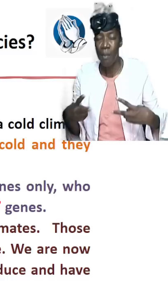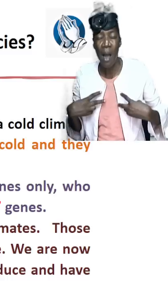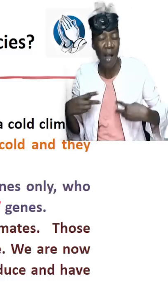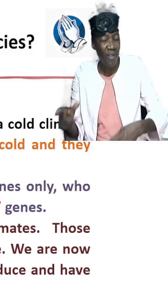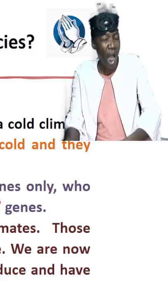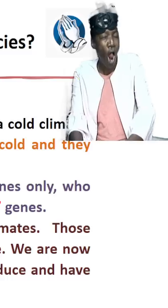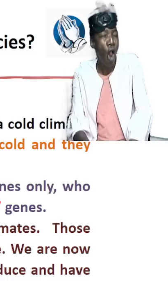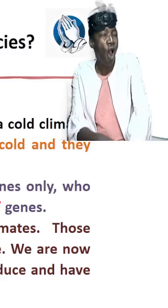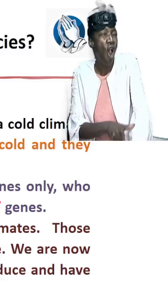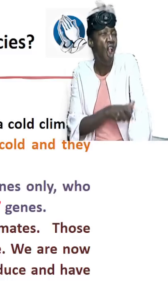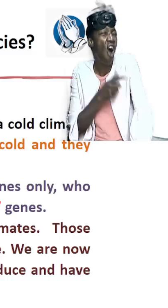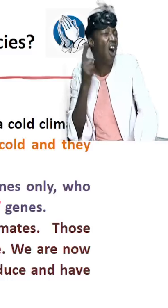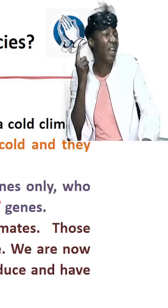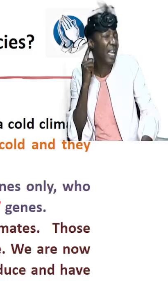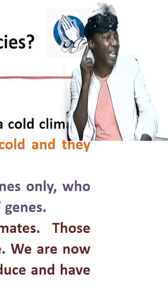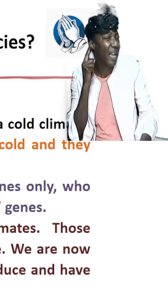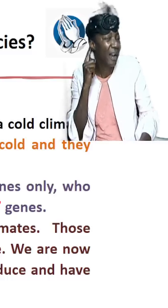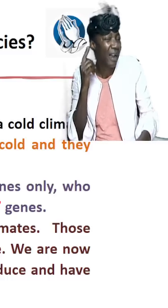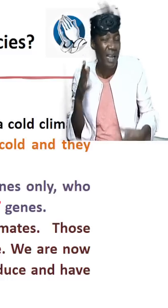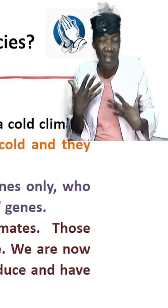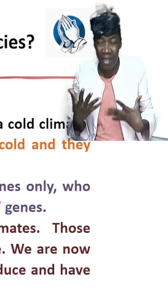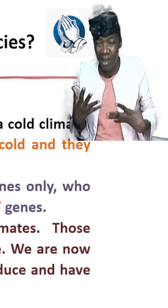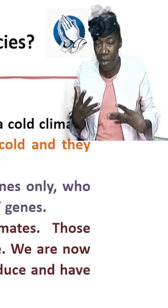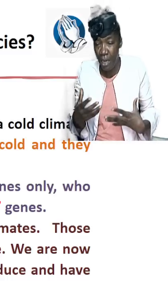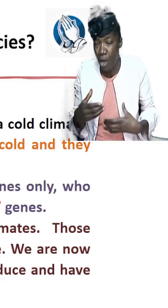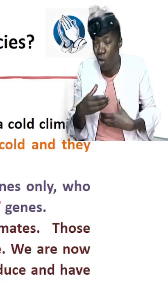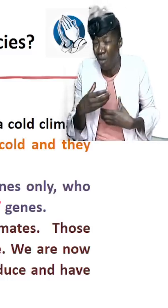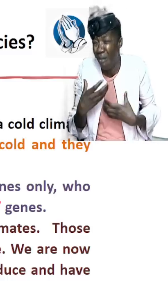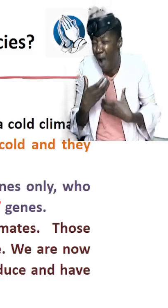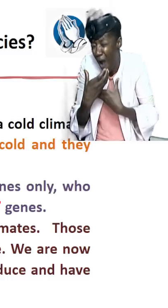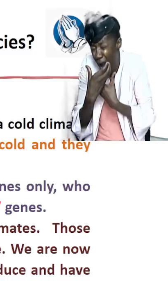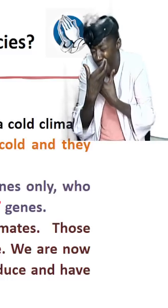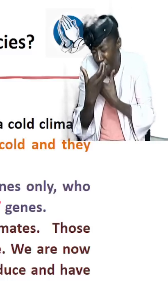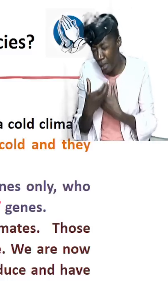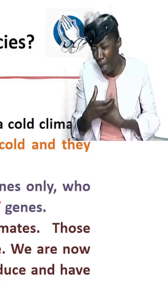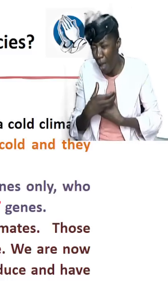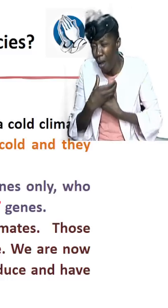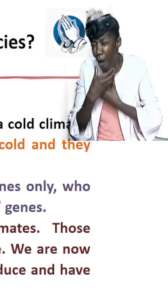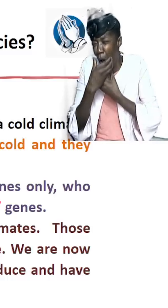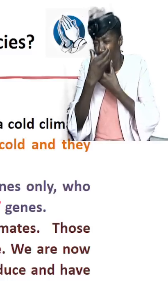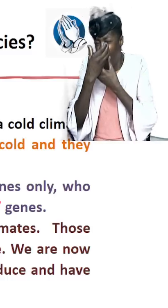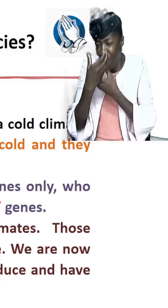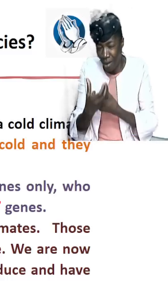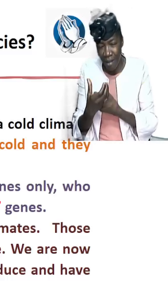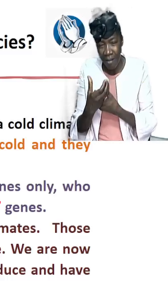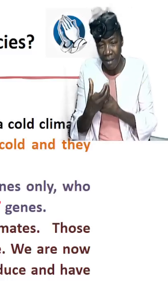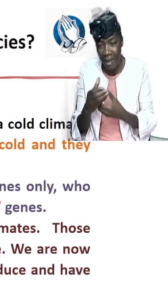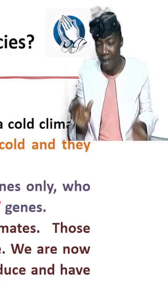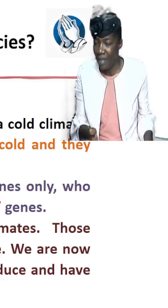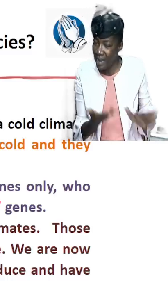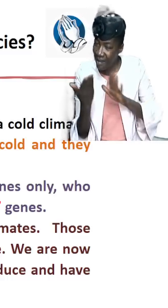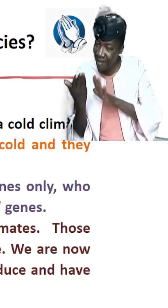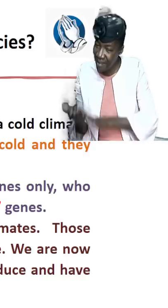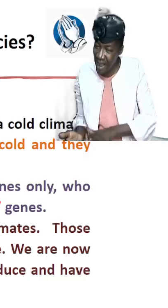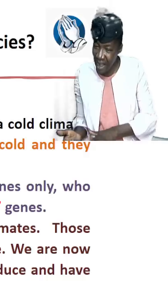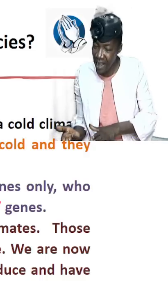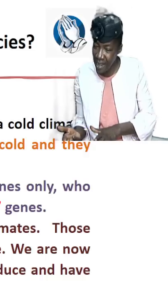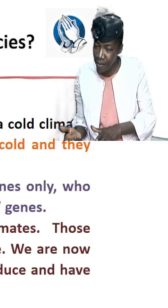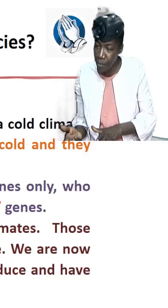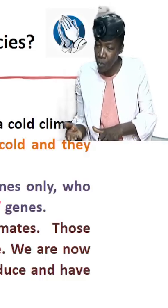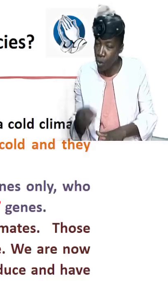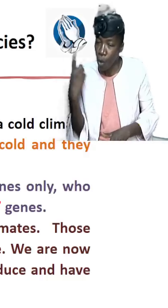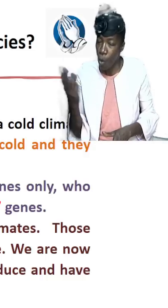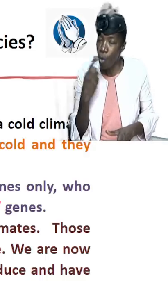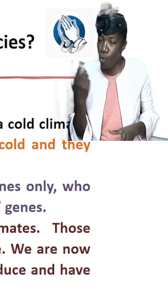them? They are going to overheat. They can't survive in that condition, and they are going to die. So we are now left with